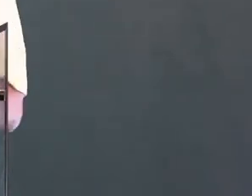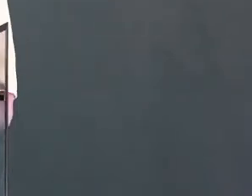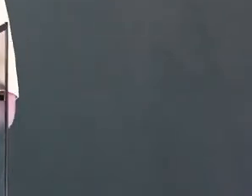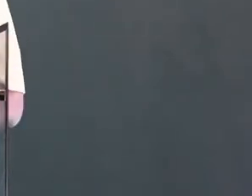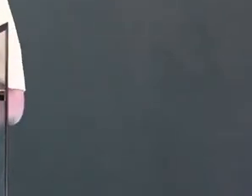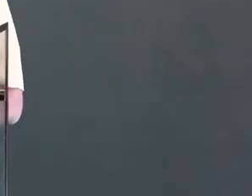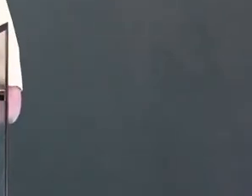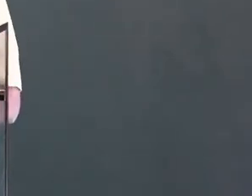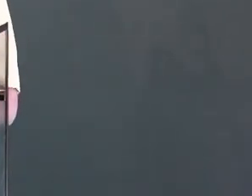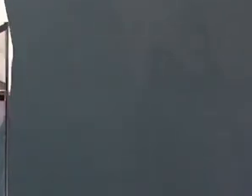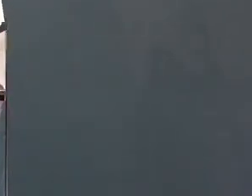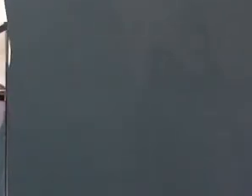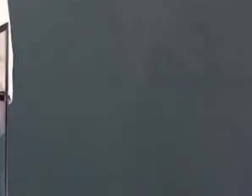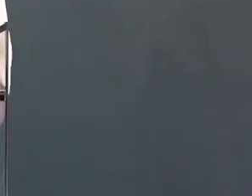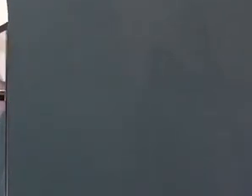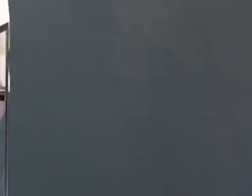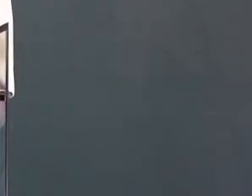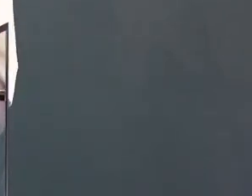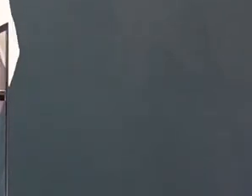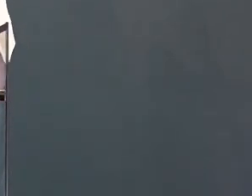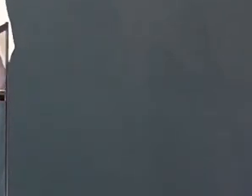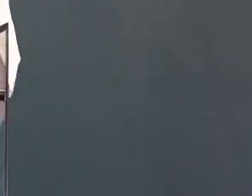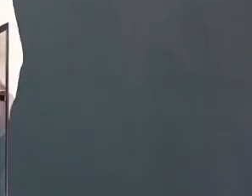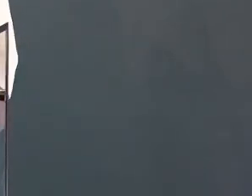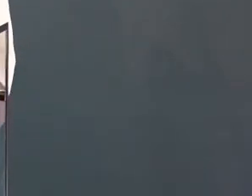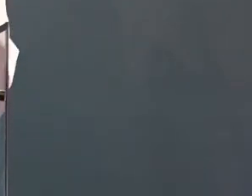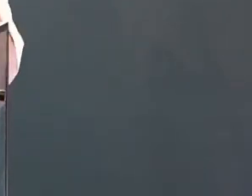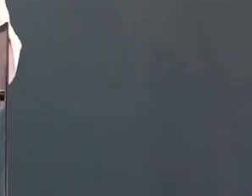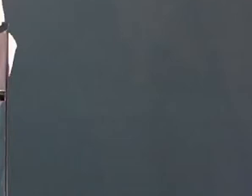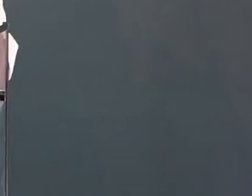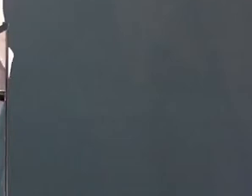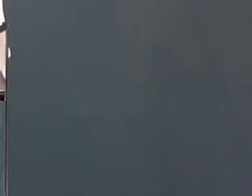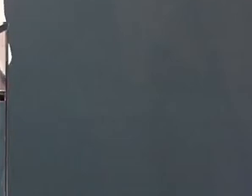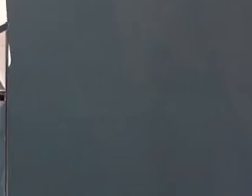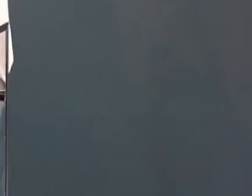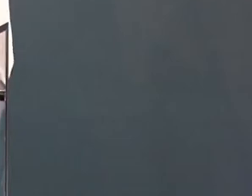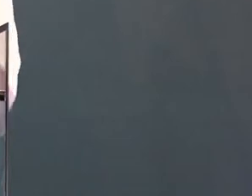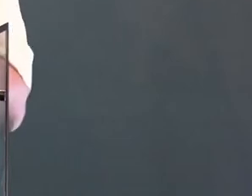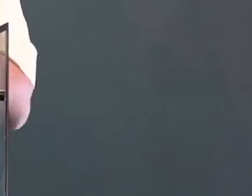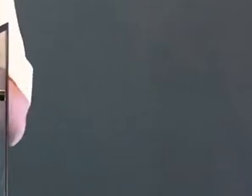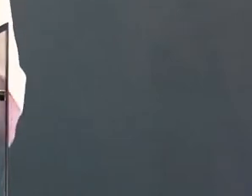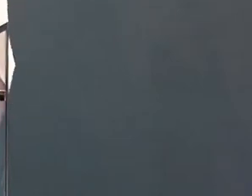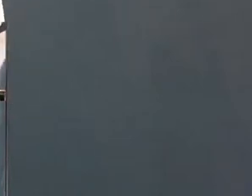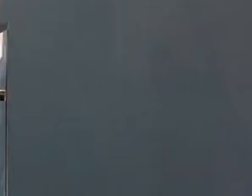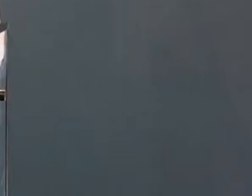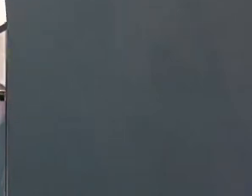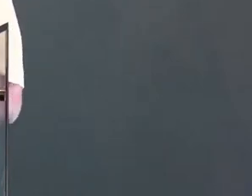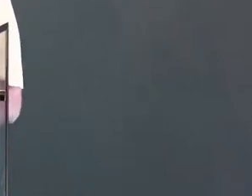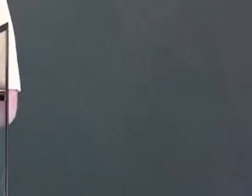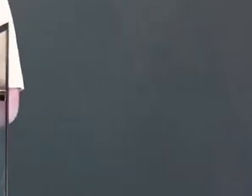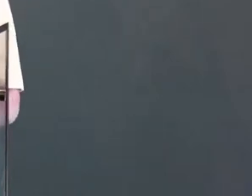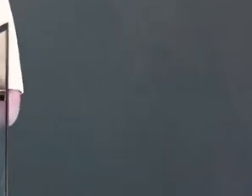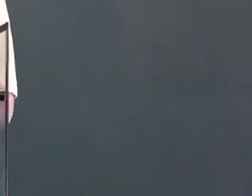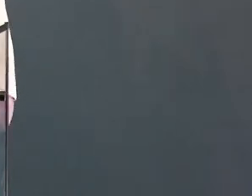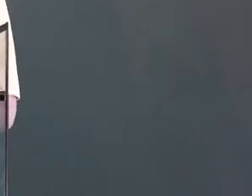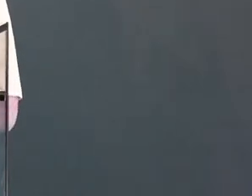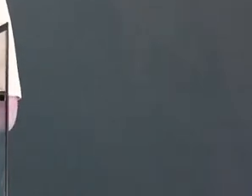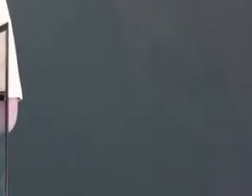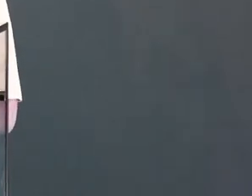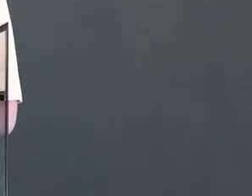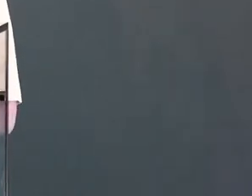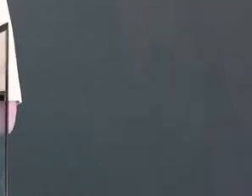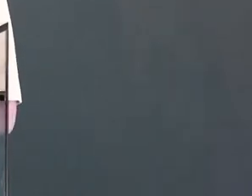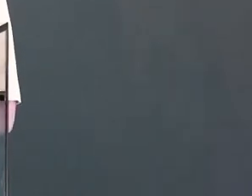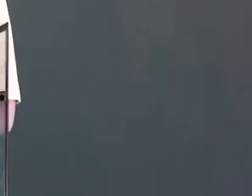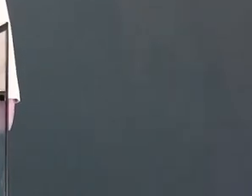I think if you want to understand this piece of, especially some parts of this work, and understanding children essentially. So I think we'll work towards that.